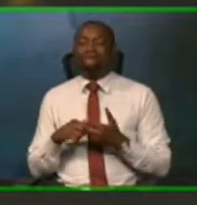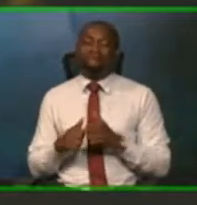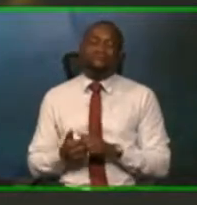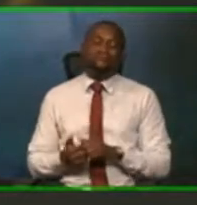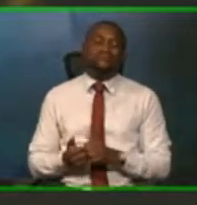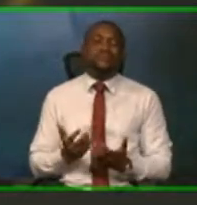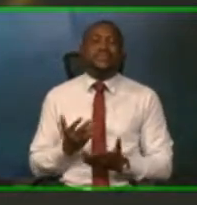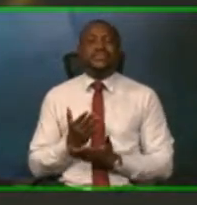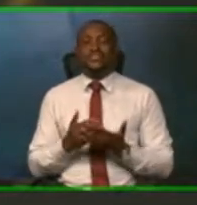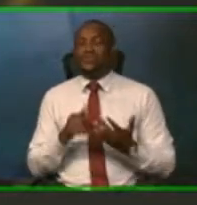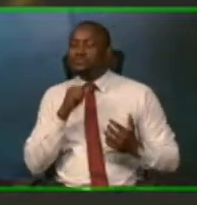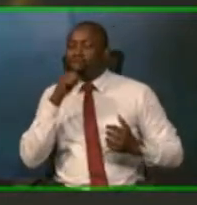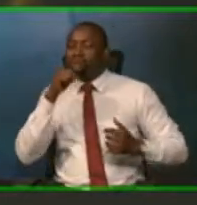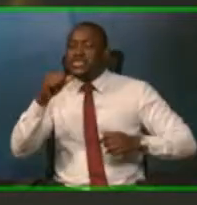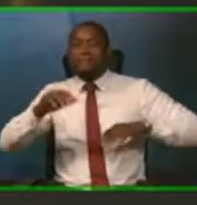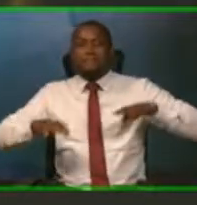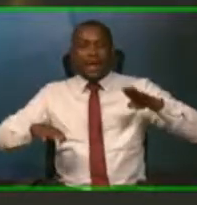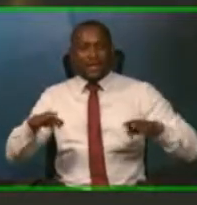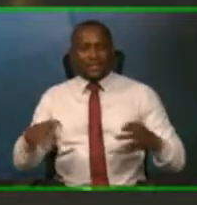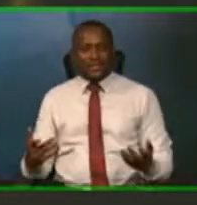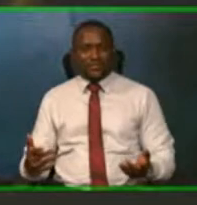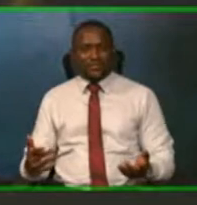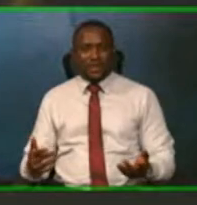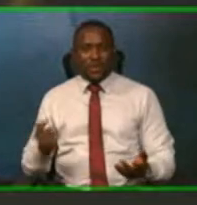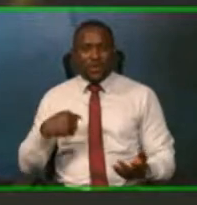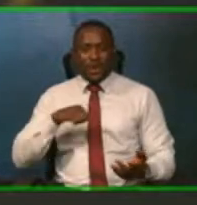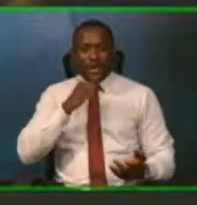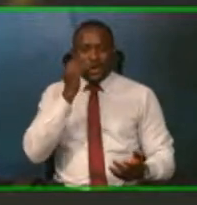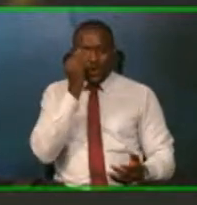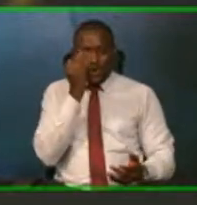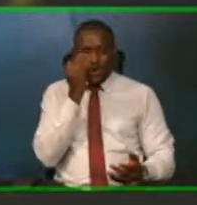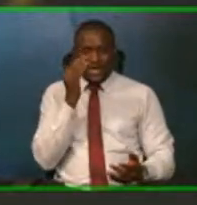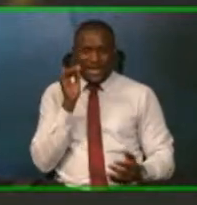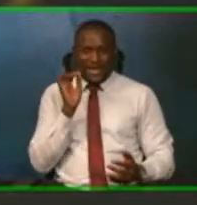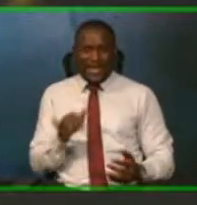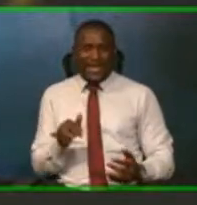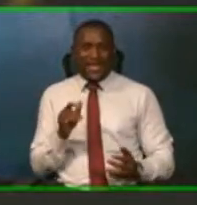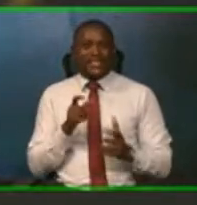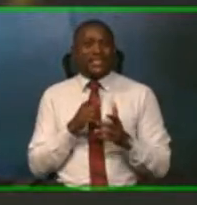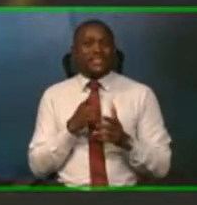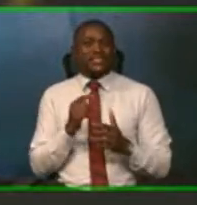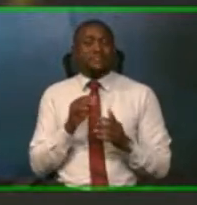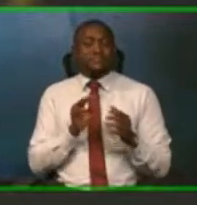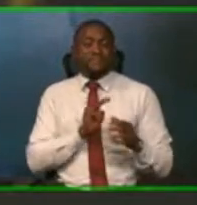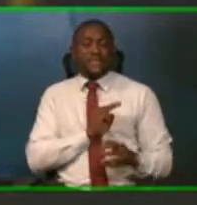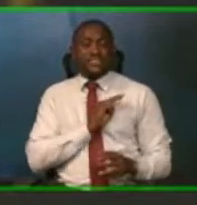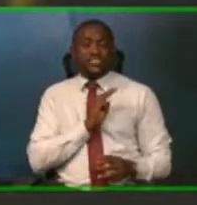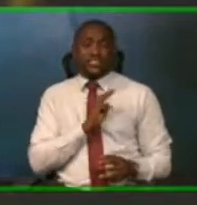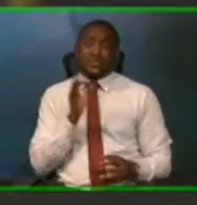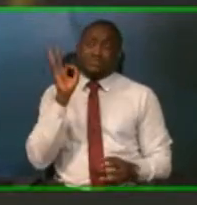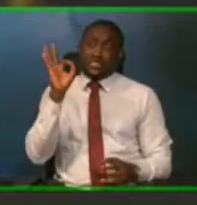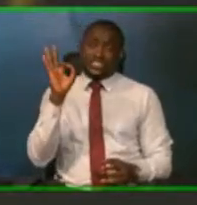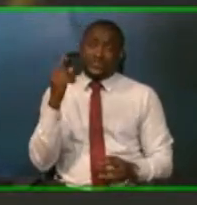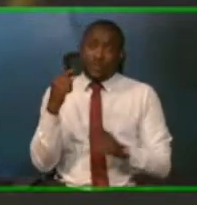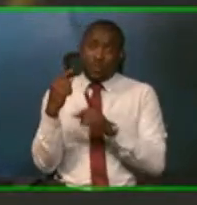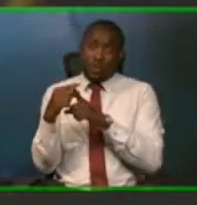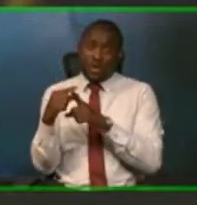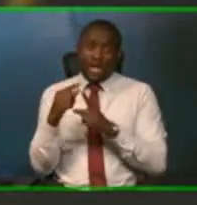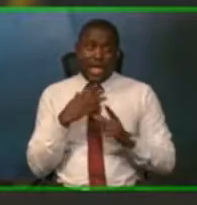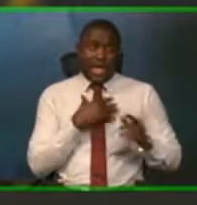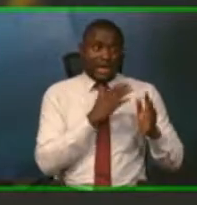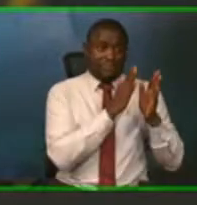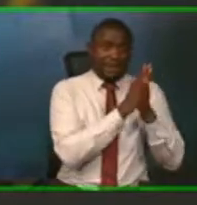lopsidedness and imbalance, knowing then that the ministry of the word and of prayer are